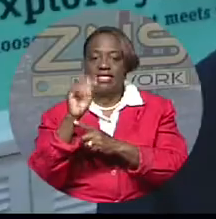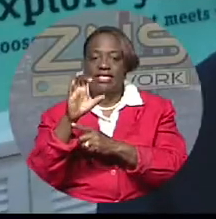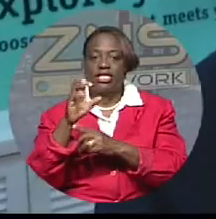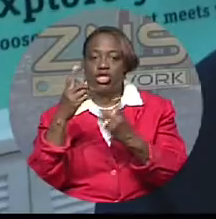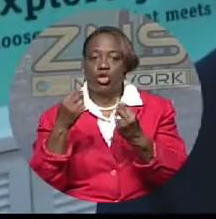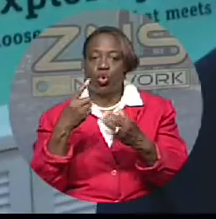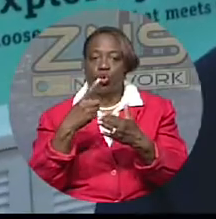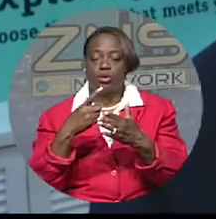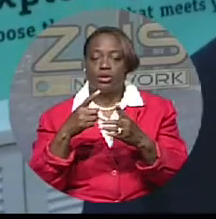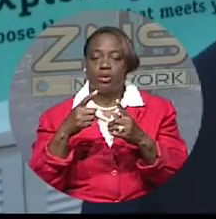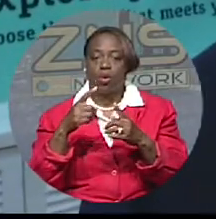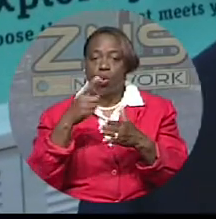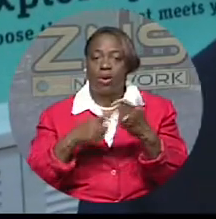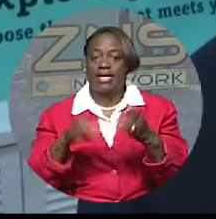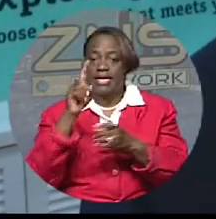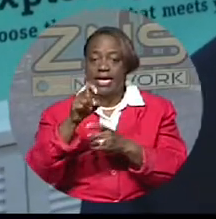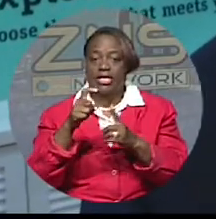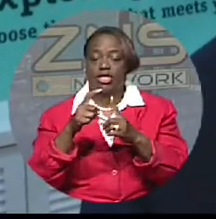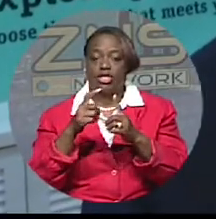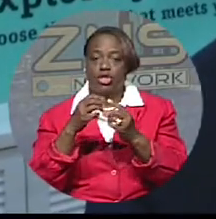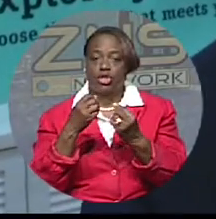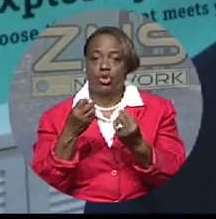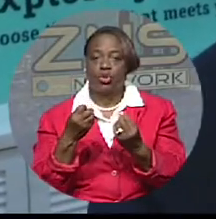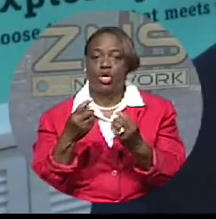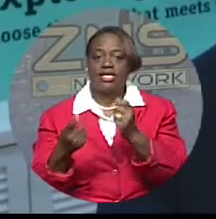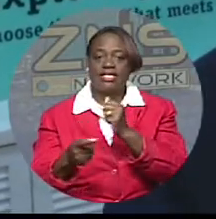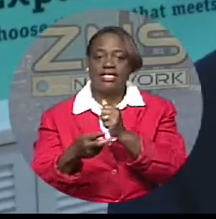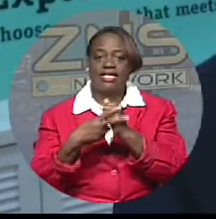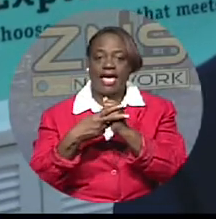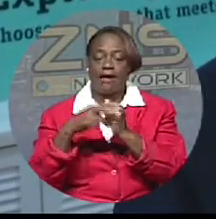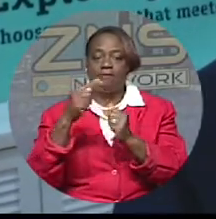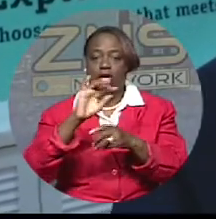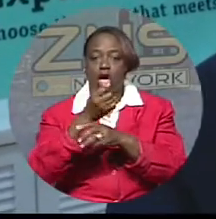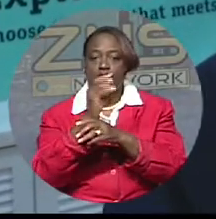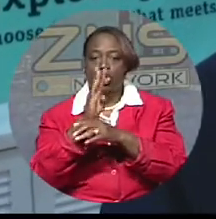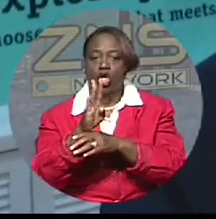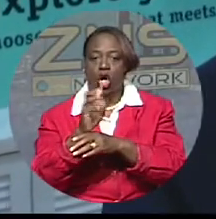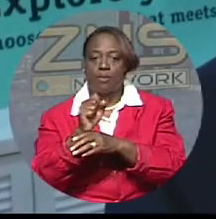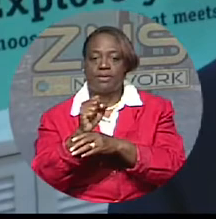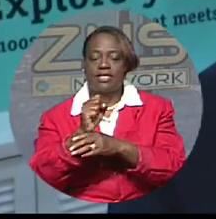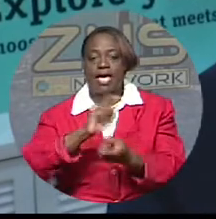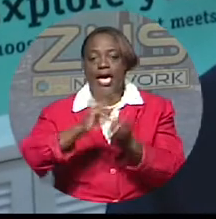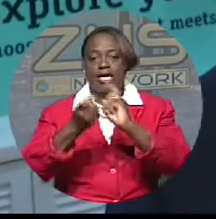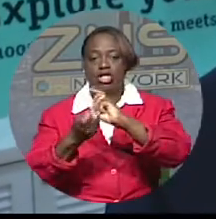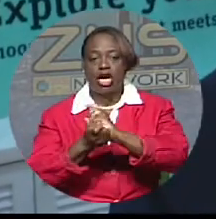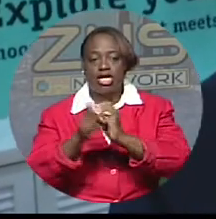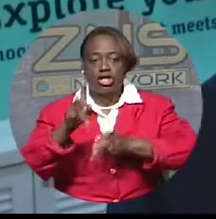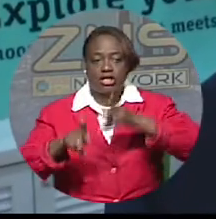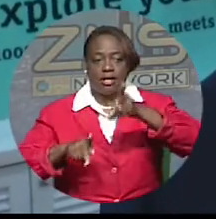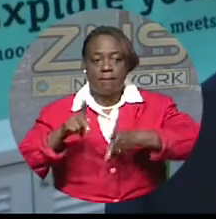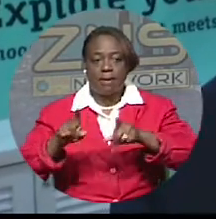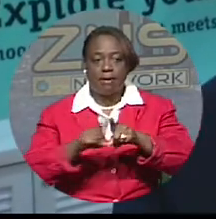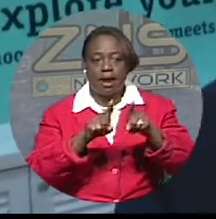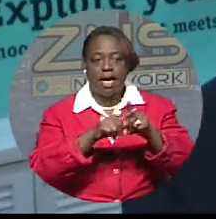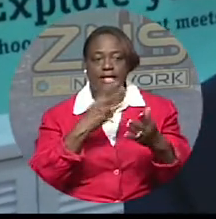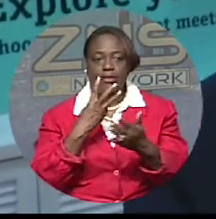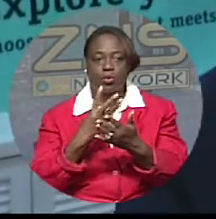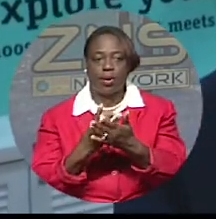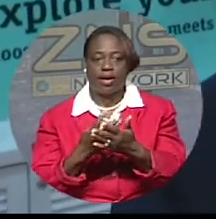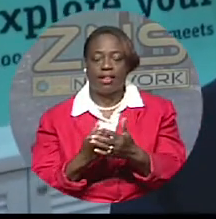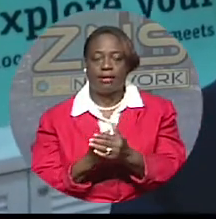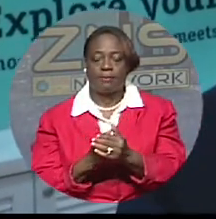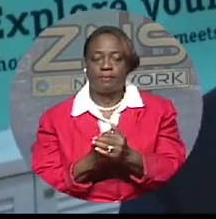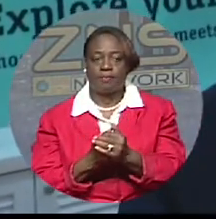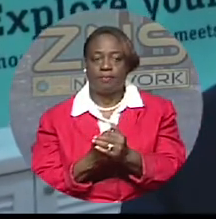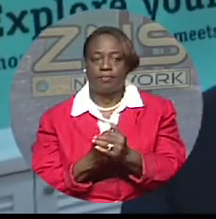jobs. Competition gives us the best products, but it changes people as well. The pie is just so big.